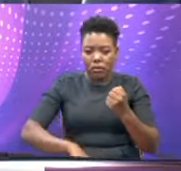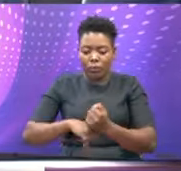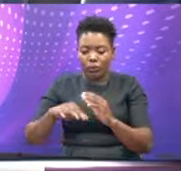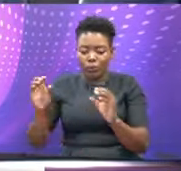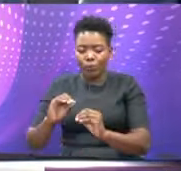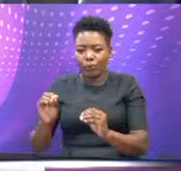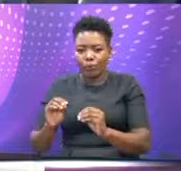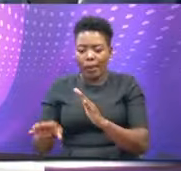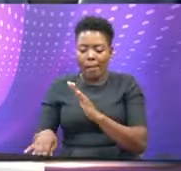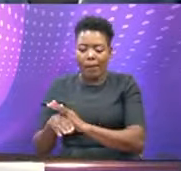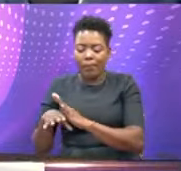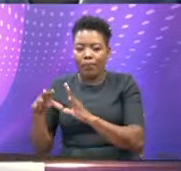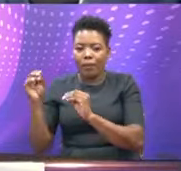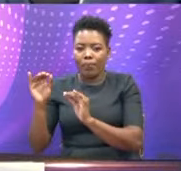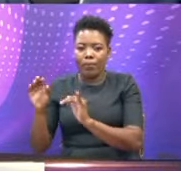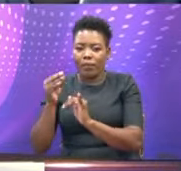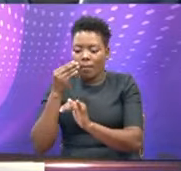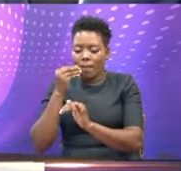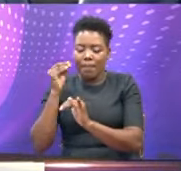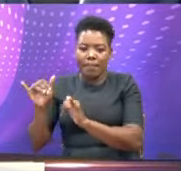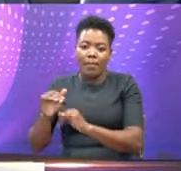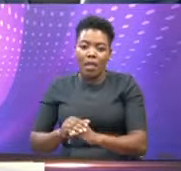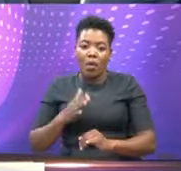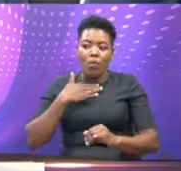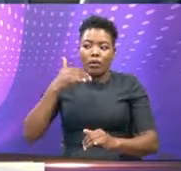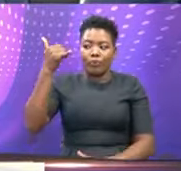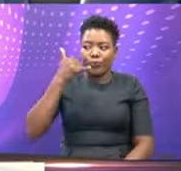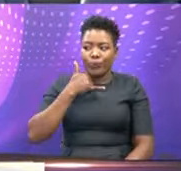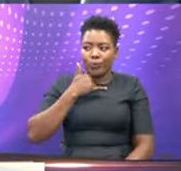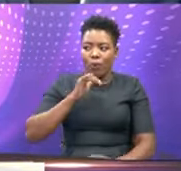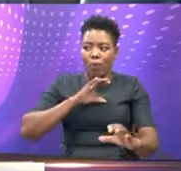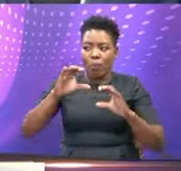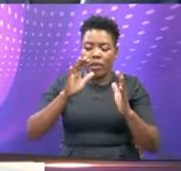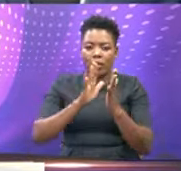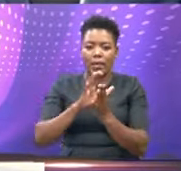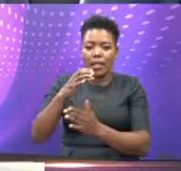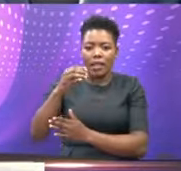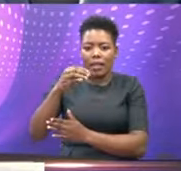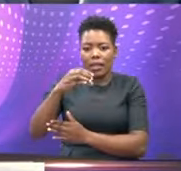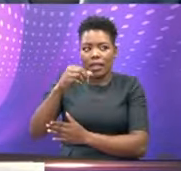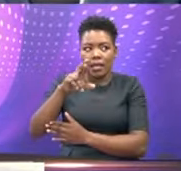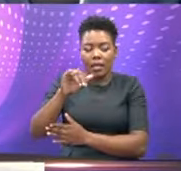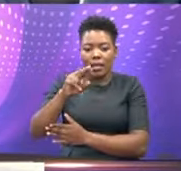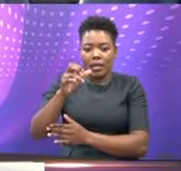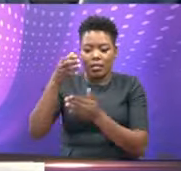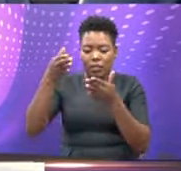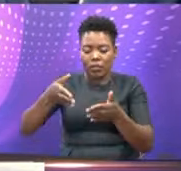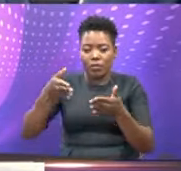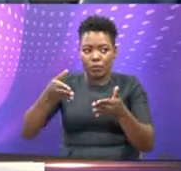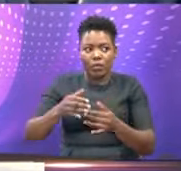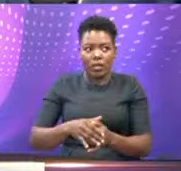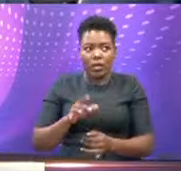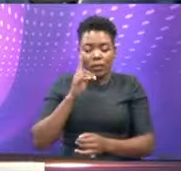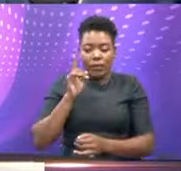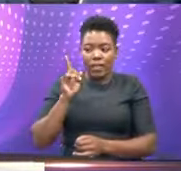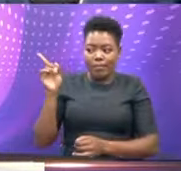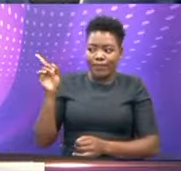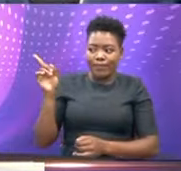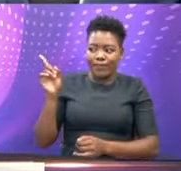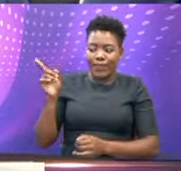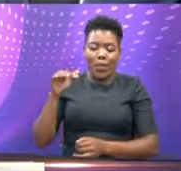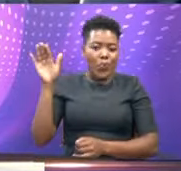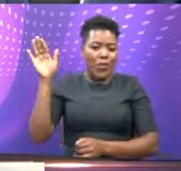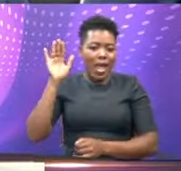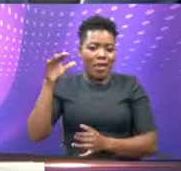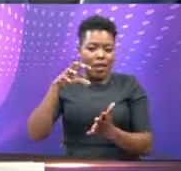Chris, erokamano kuom loso kod odiochieng' ma kawuono. Senator odonjo odiochienge mar ariyo winjo bura ma bende winjo ng'ur mar od buch kaunti ma